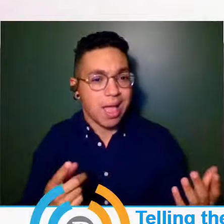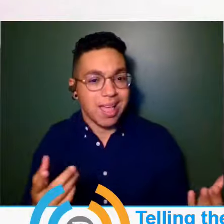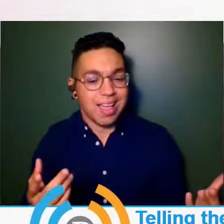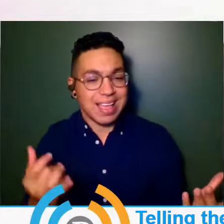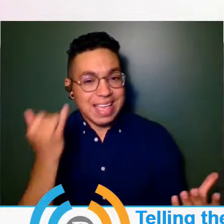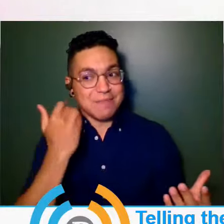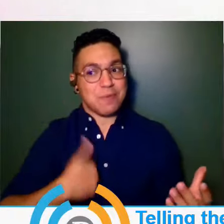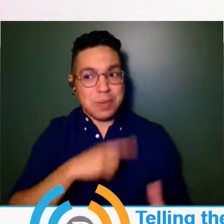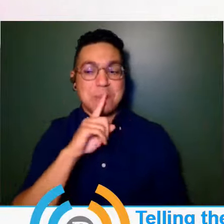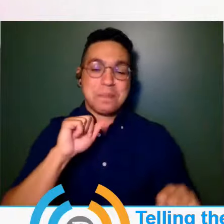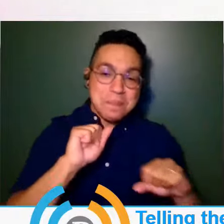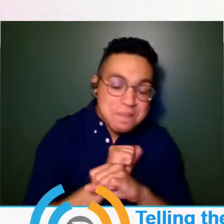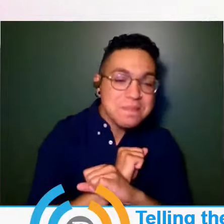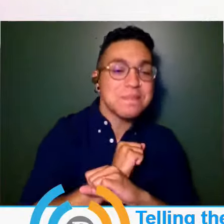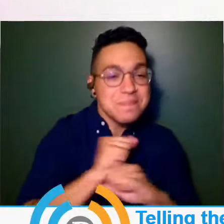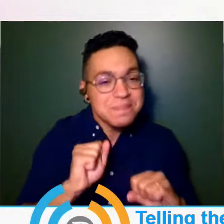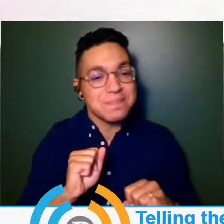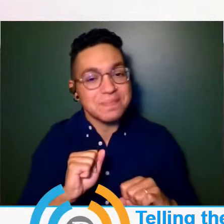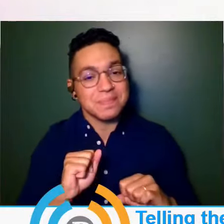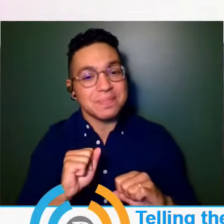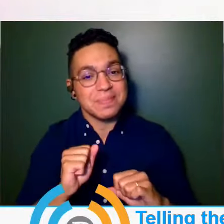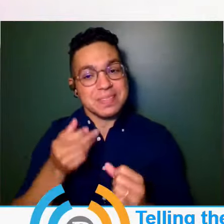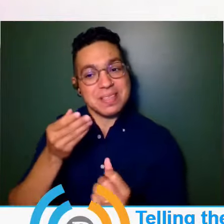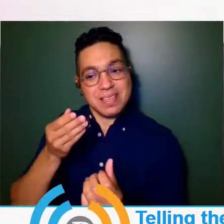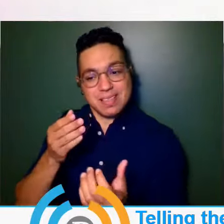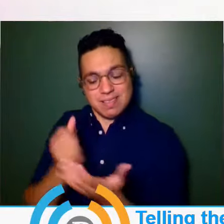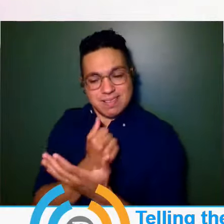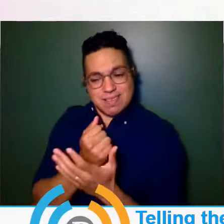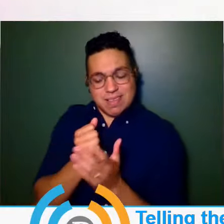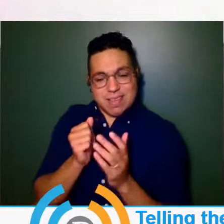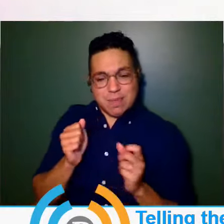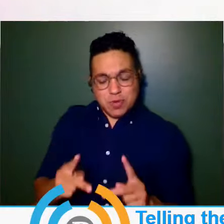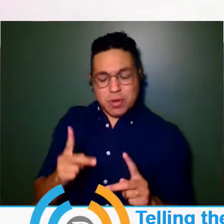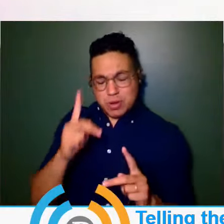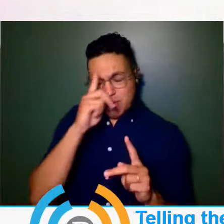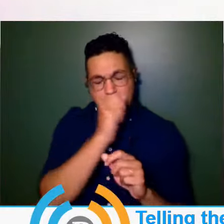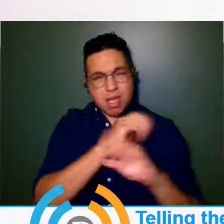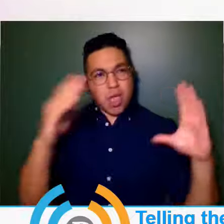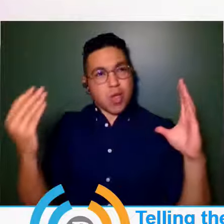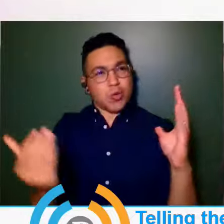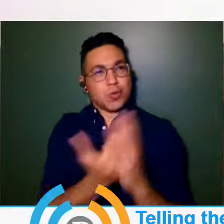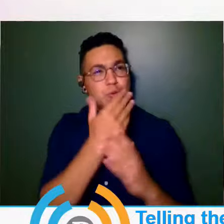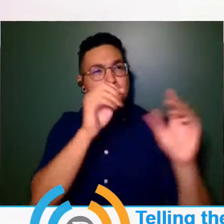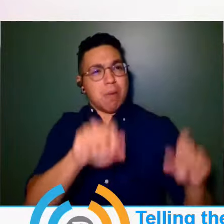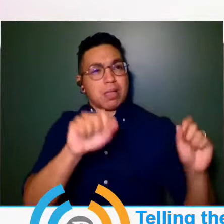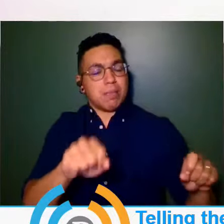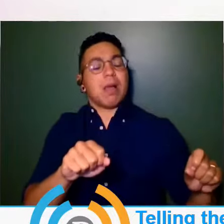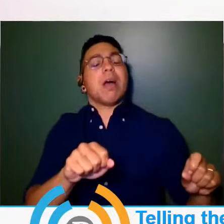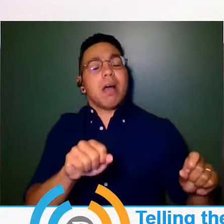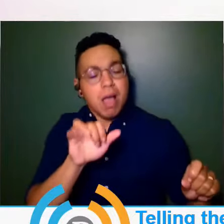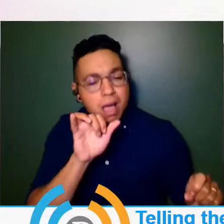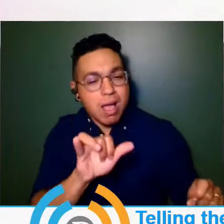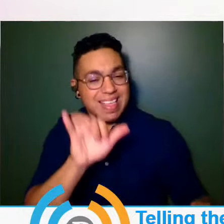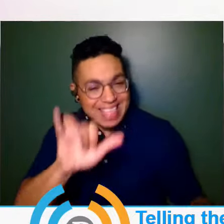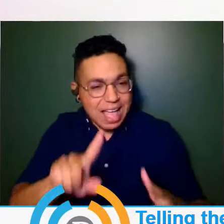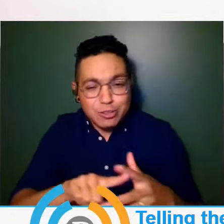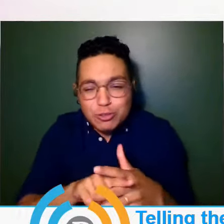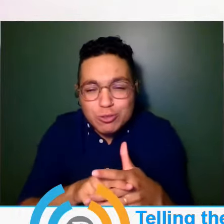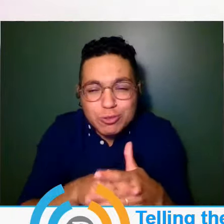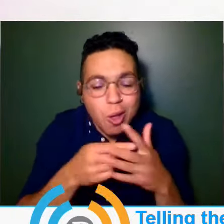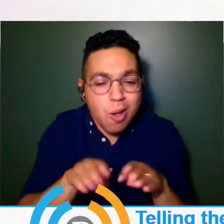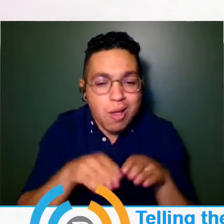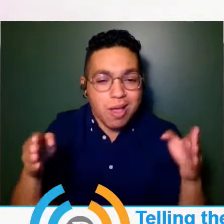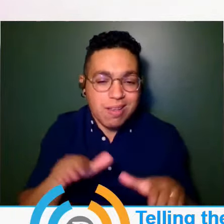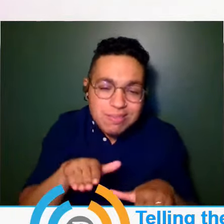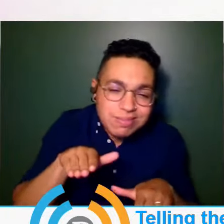able to take a moment to rethink and reimagine? And so I think that's what I would pose